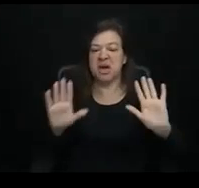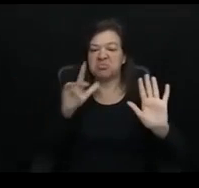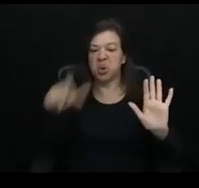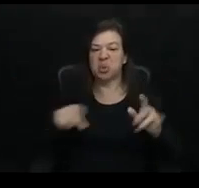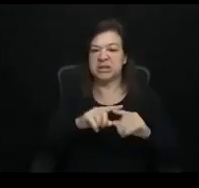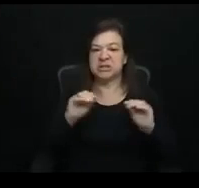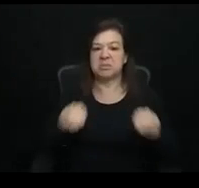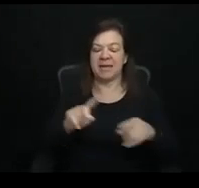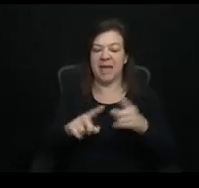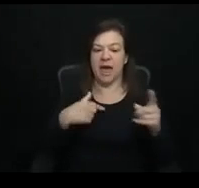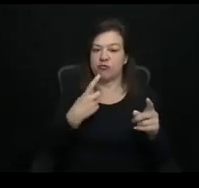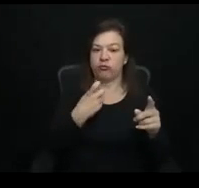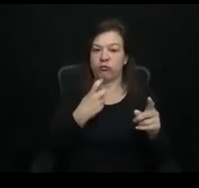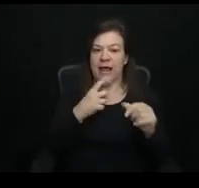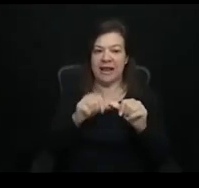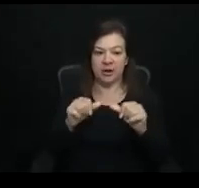Ranch,